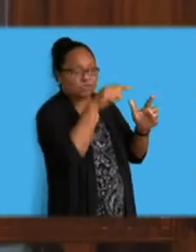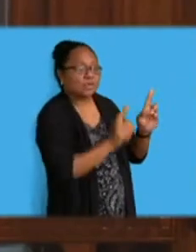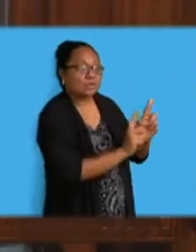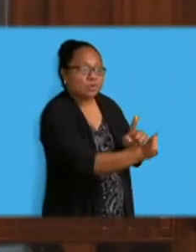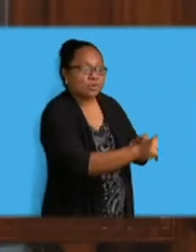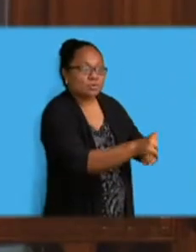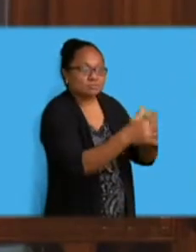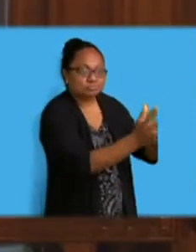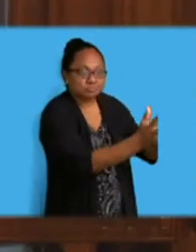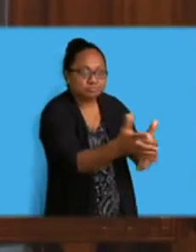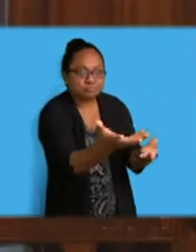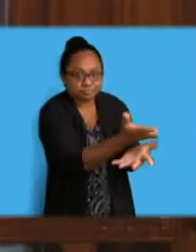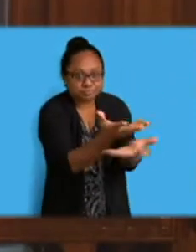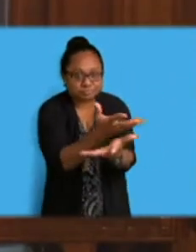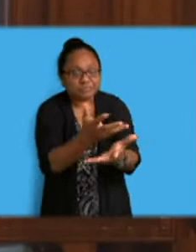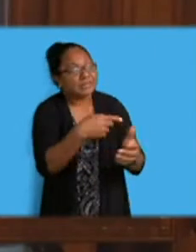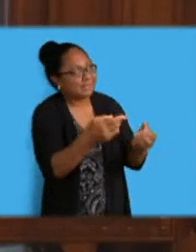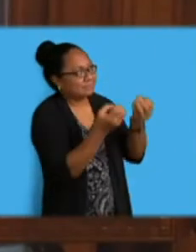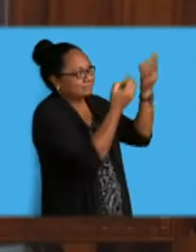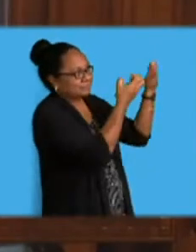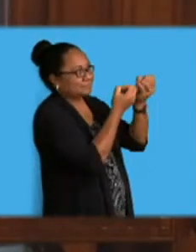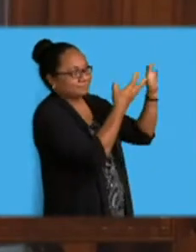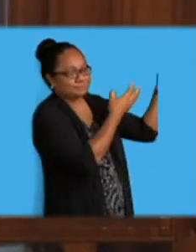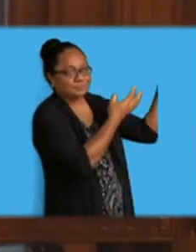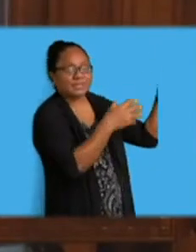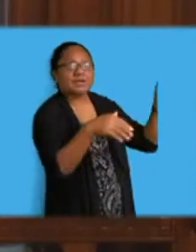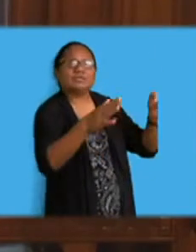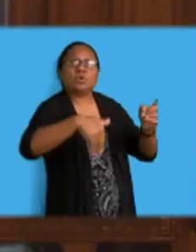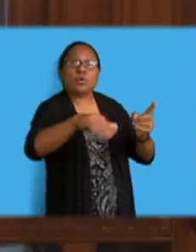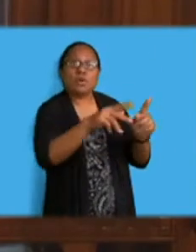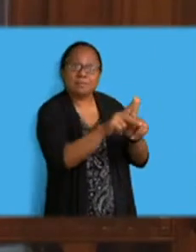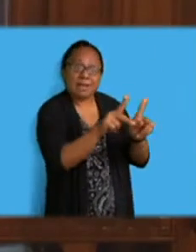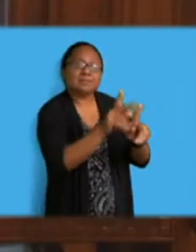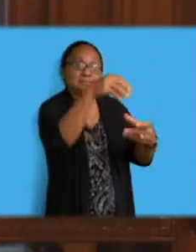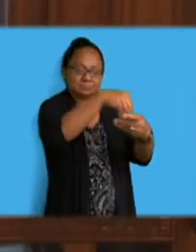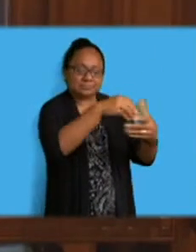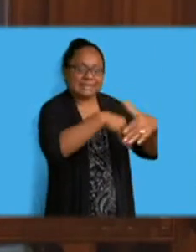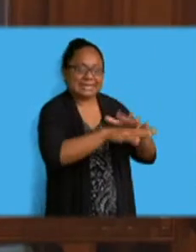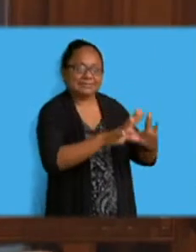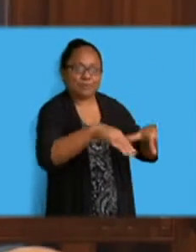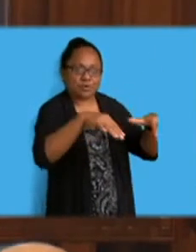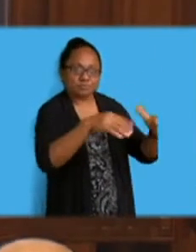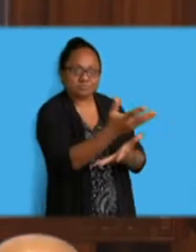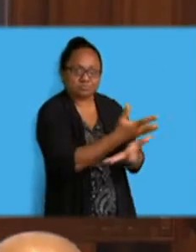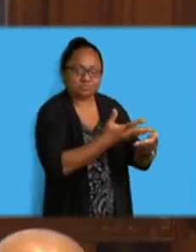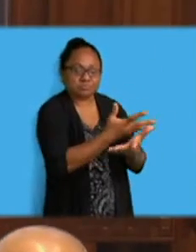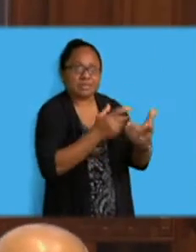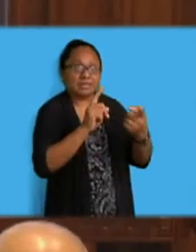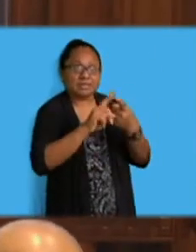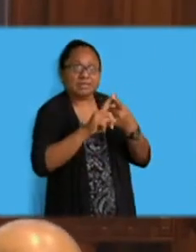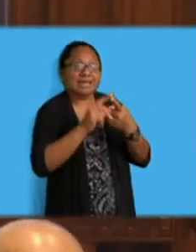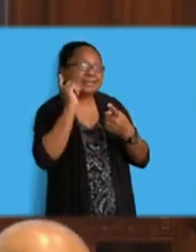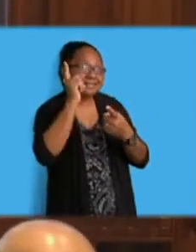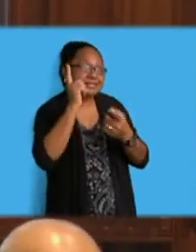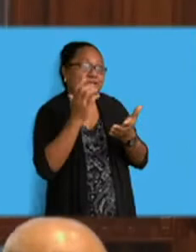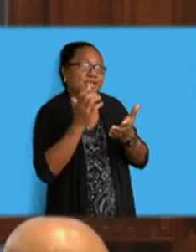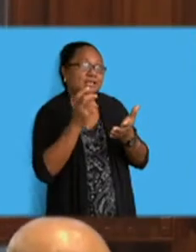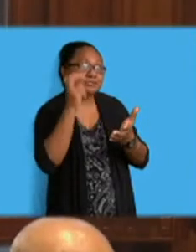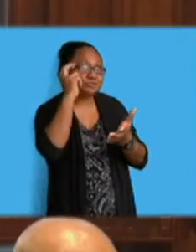All relevant stakeholders have been participating in the Education Forum, including teacher training